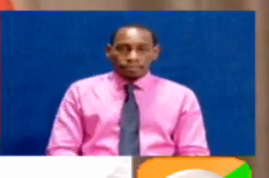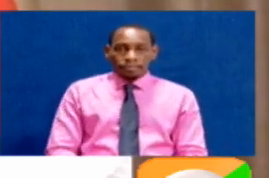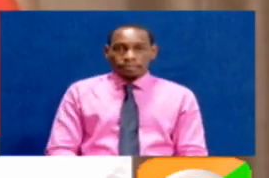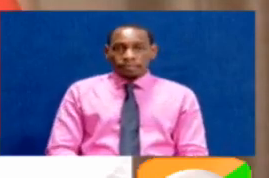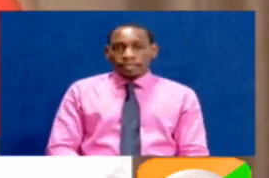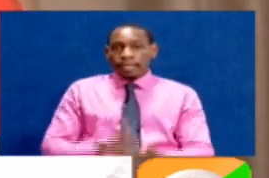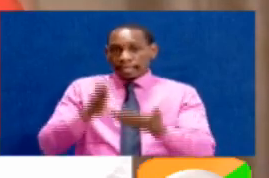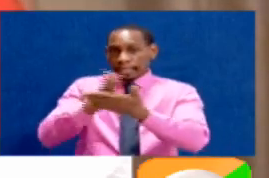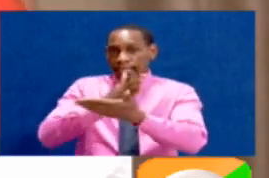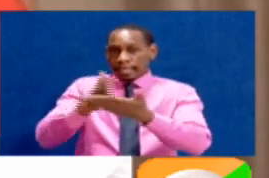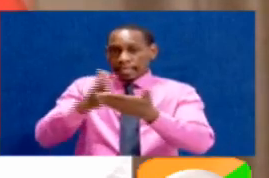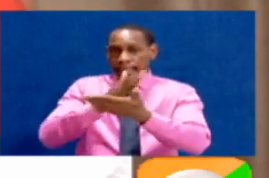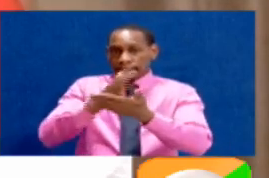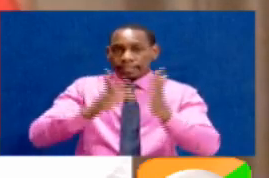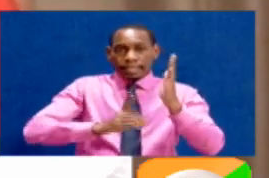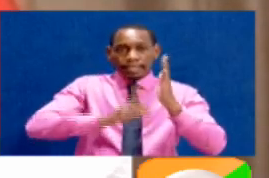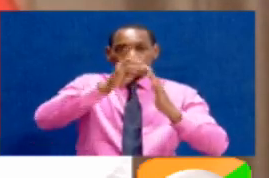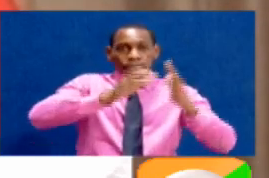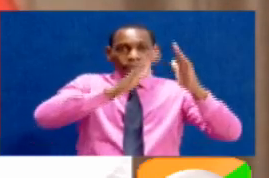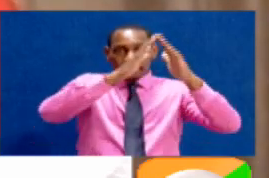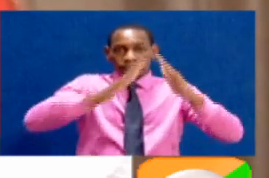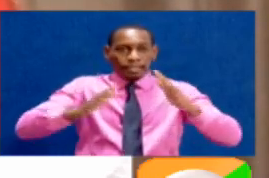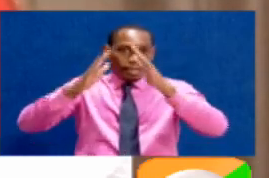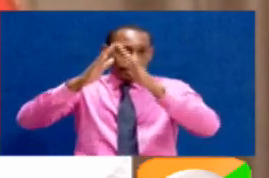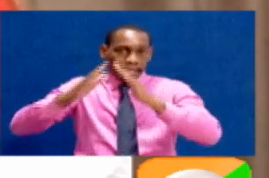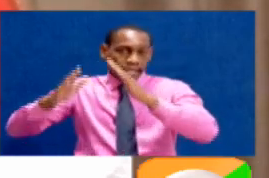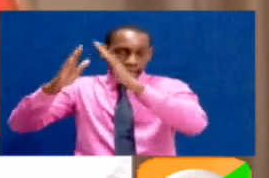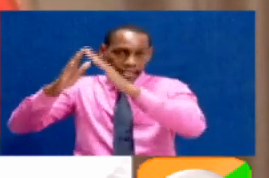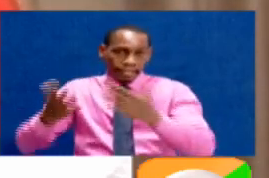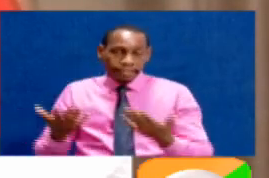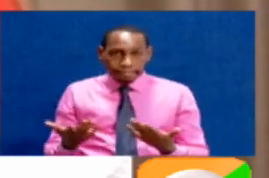segment of real estate is, and I think